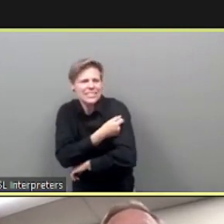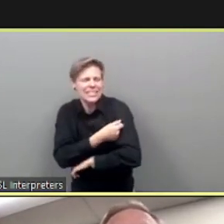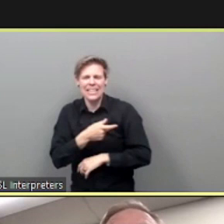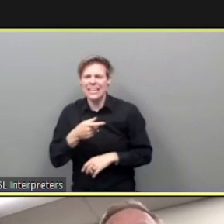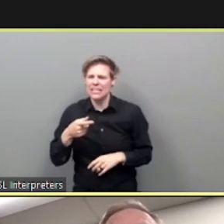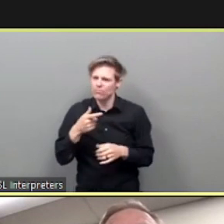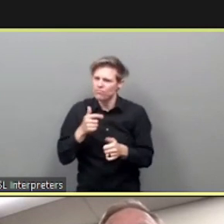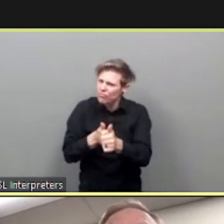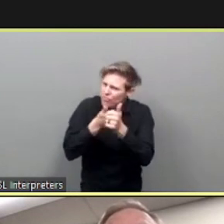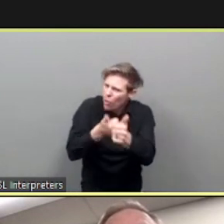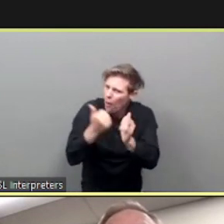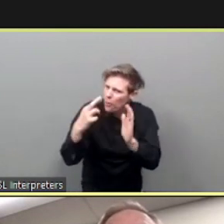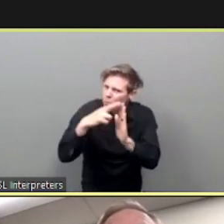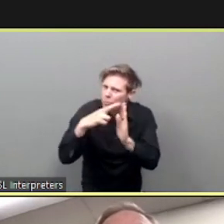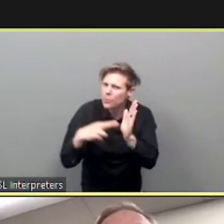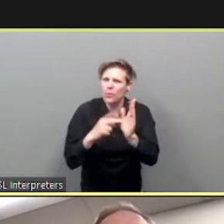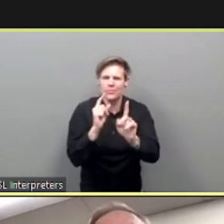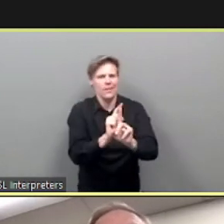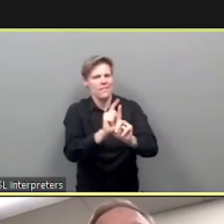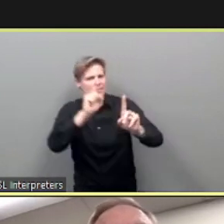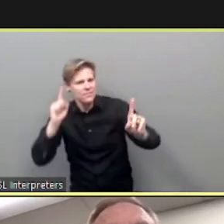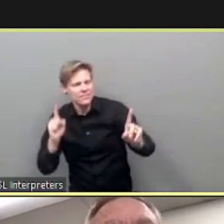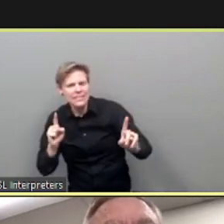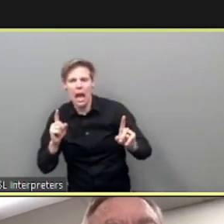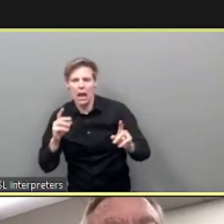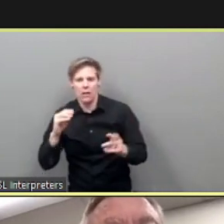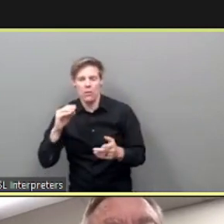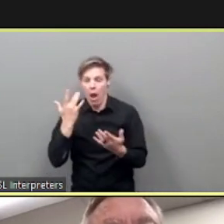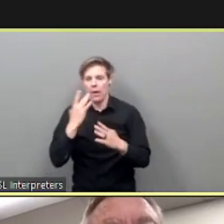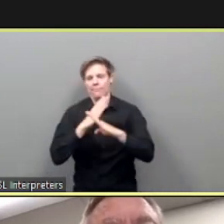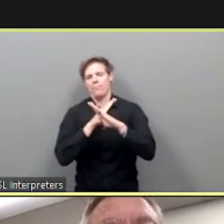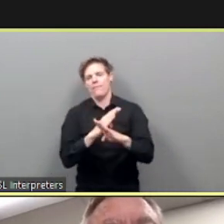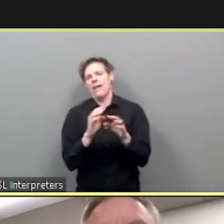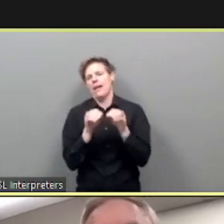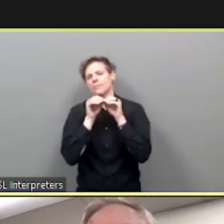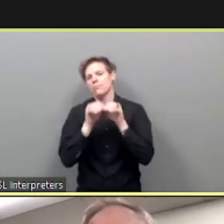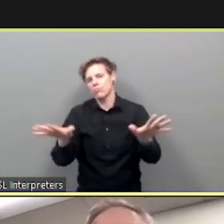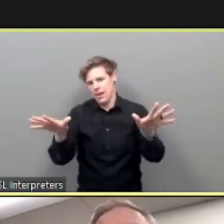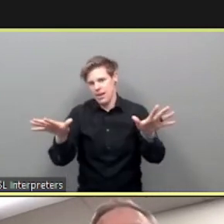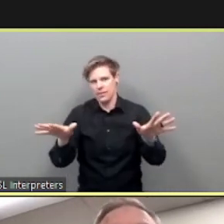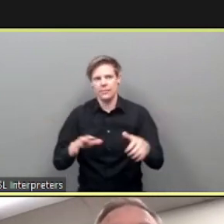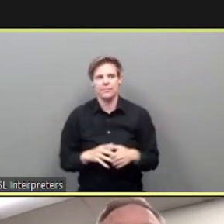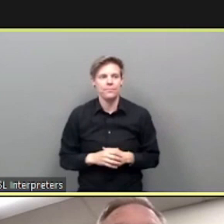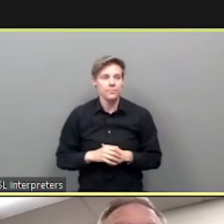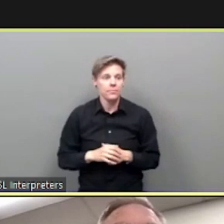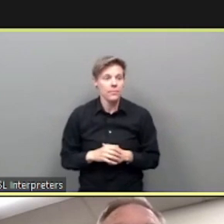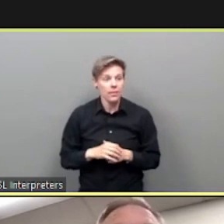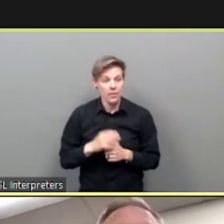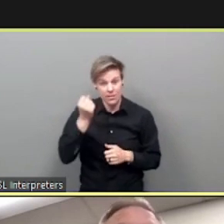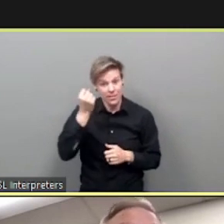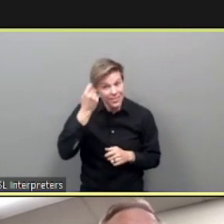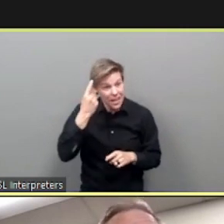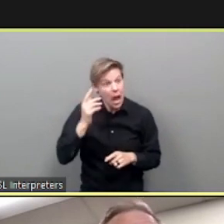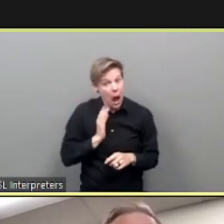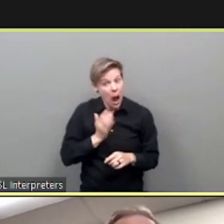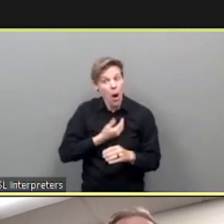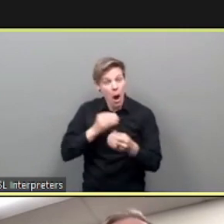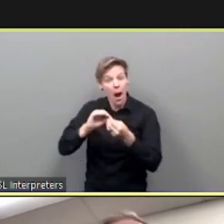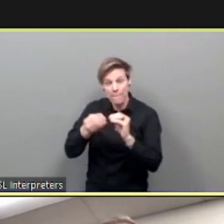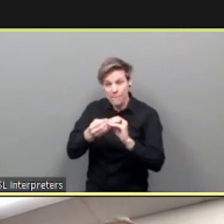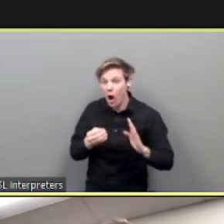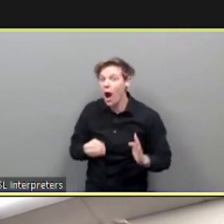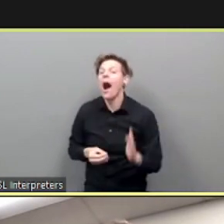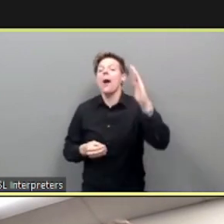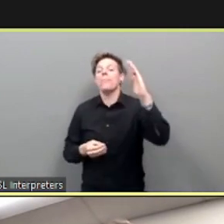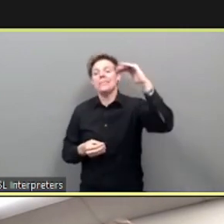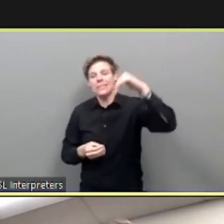prevents the spread of COVID. And so, you know, these surges are week after week of press conferences with data that some